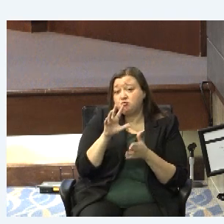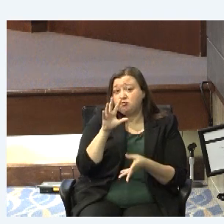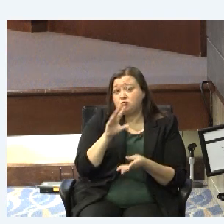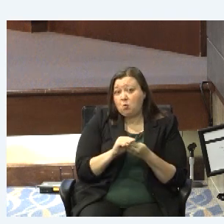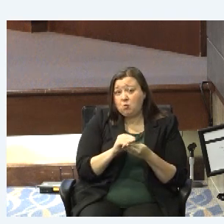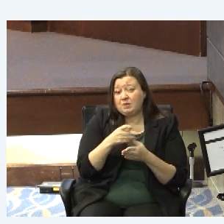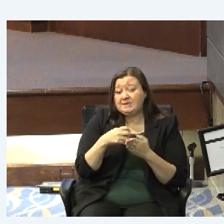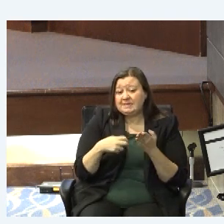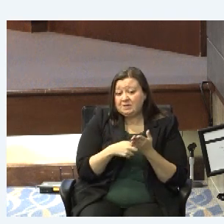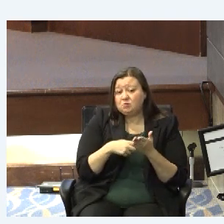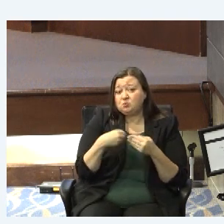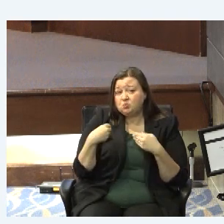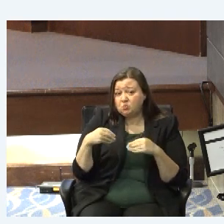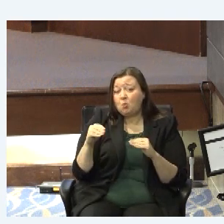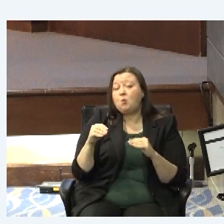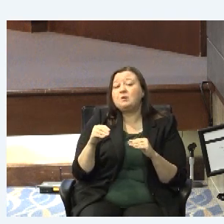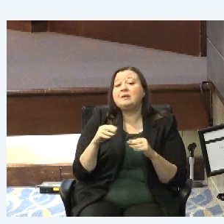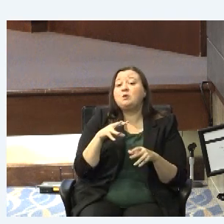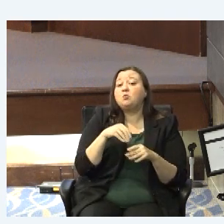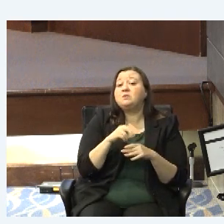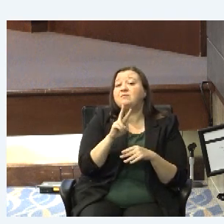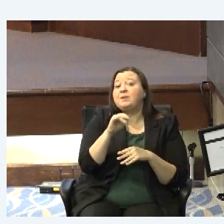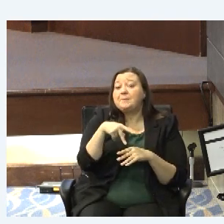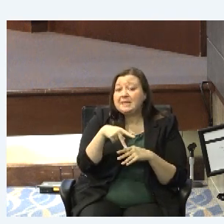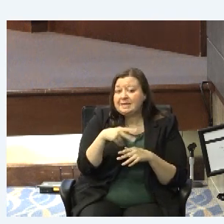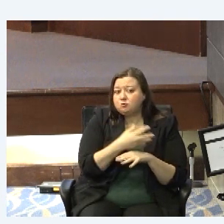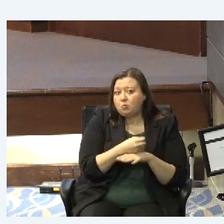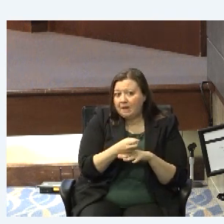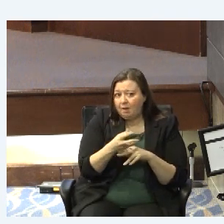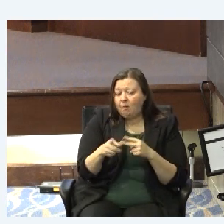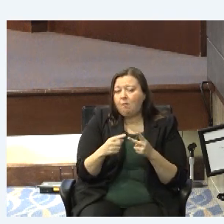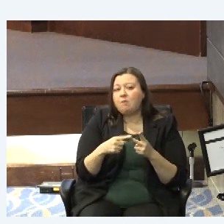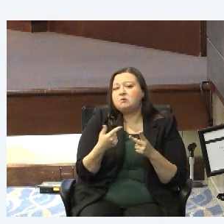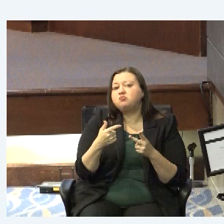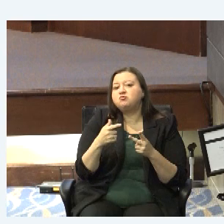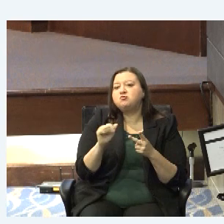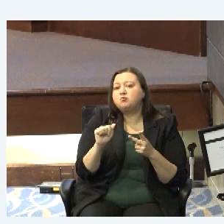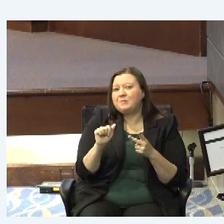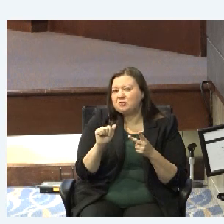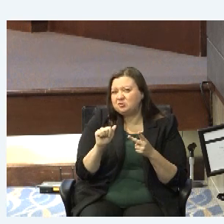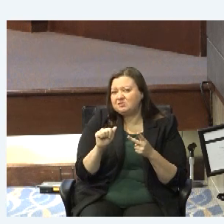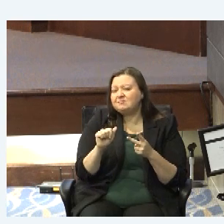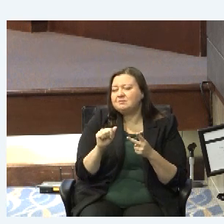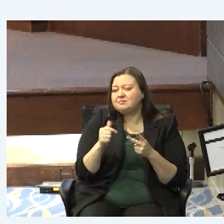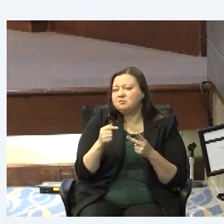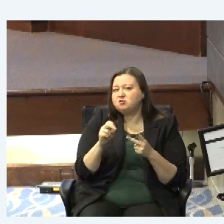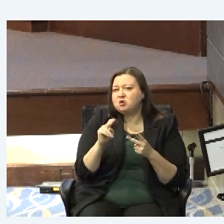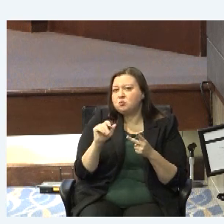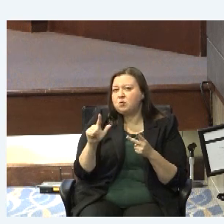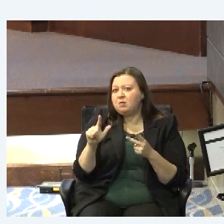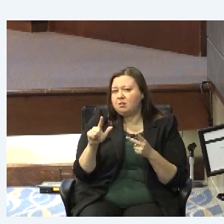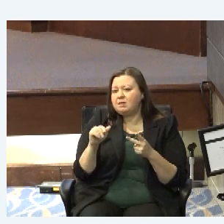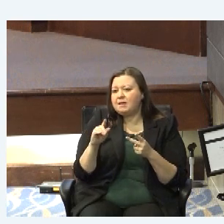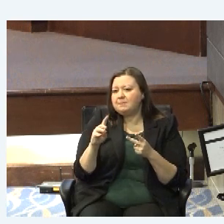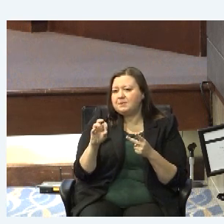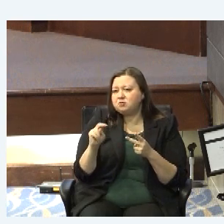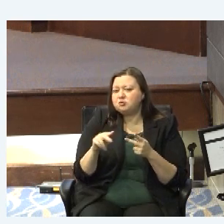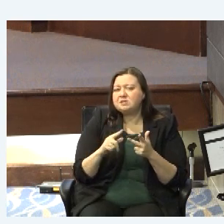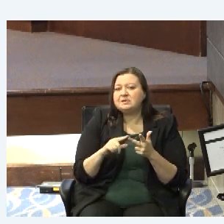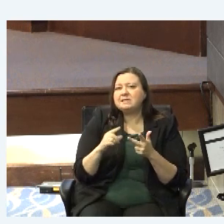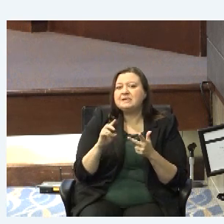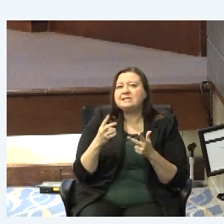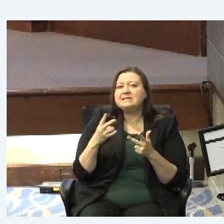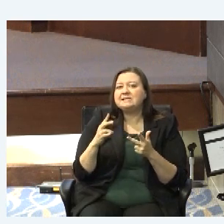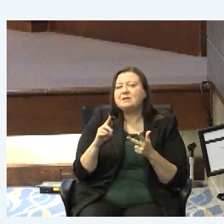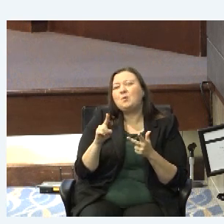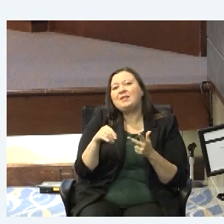sold. That includes VIPs that have sold out, general admission. Another 1,700 tickets have been